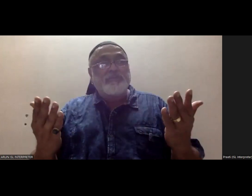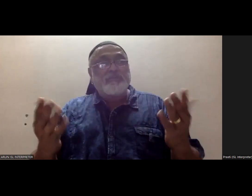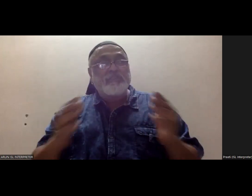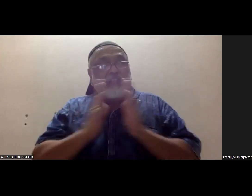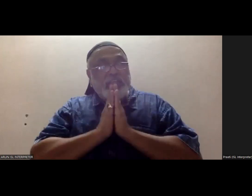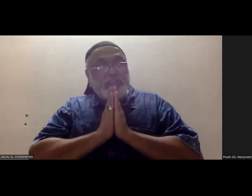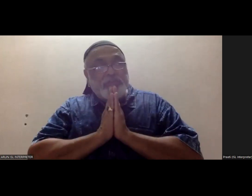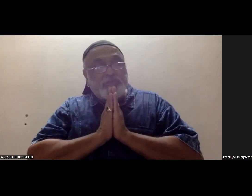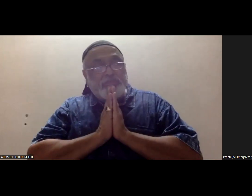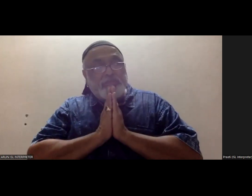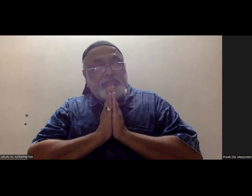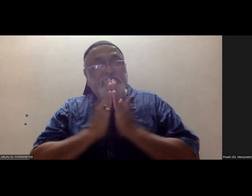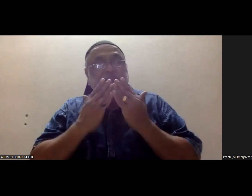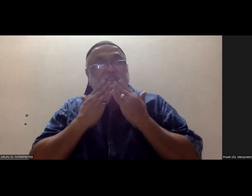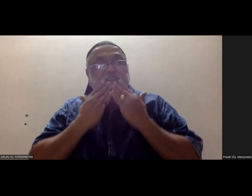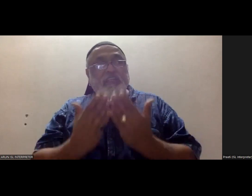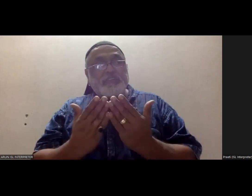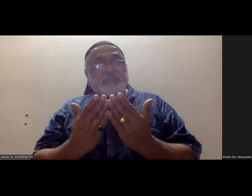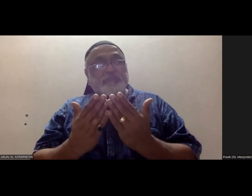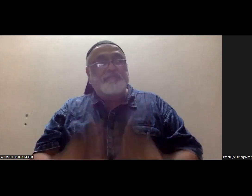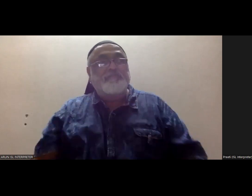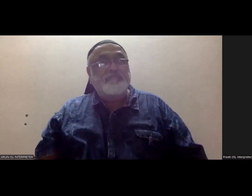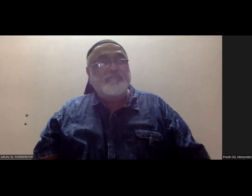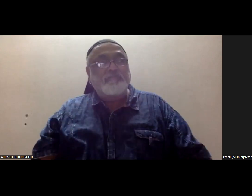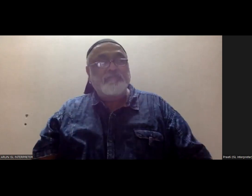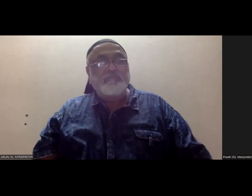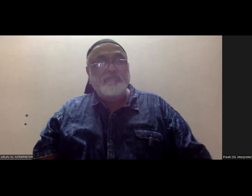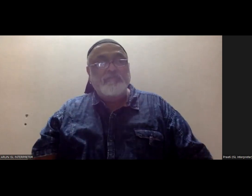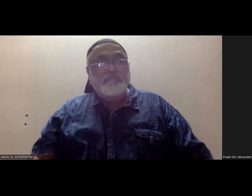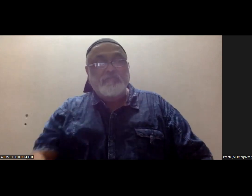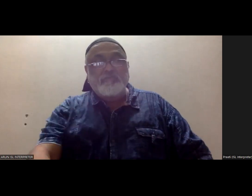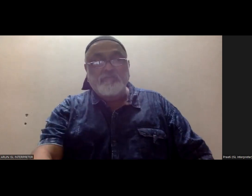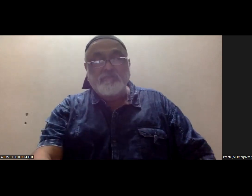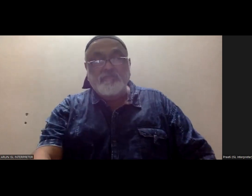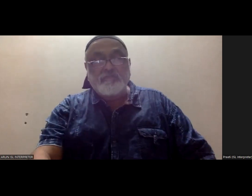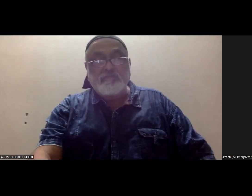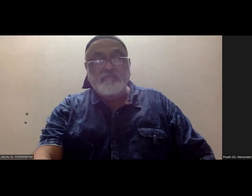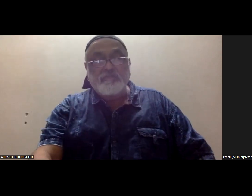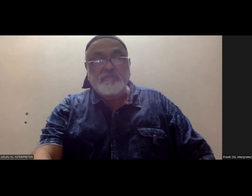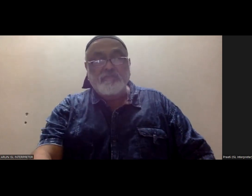Preeti ji. Thank you so much for your cooperation. Thank you.